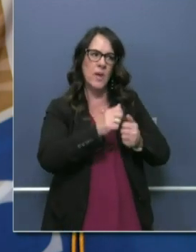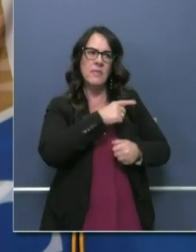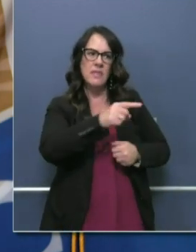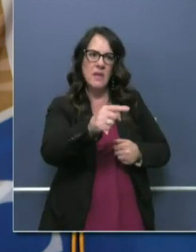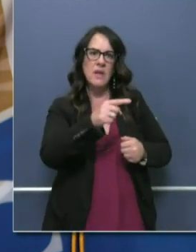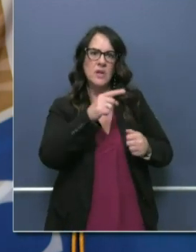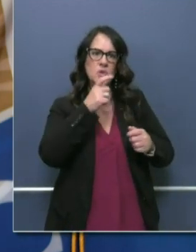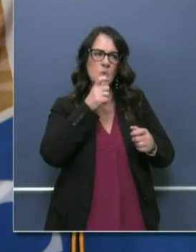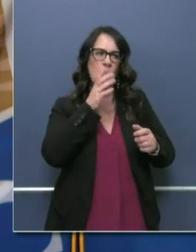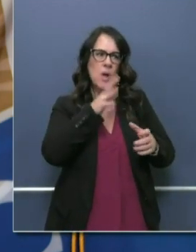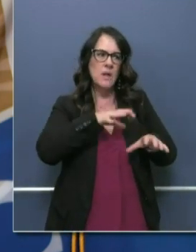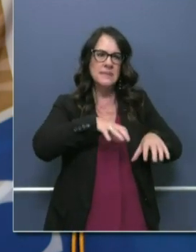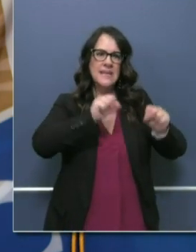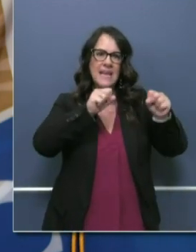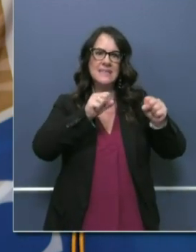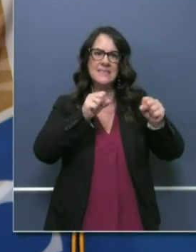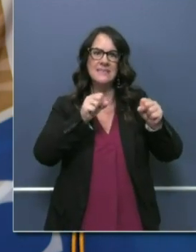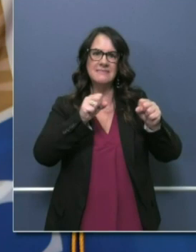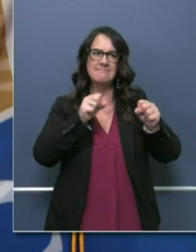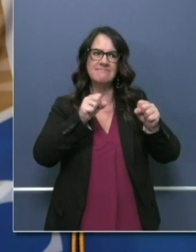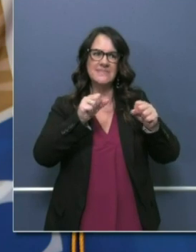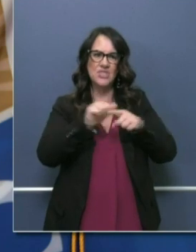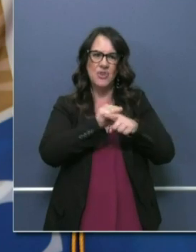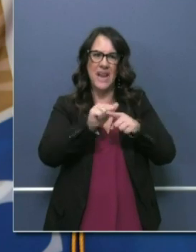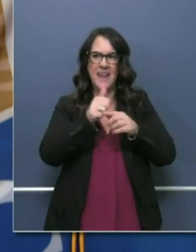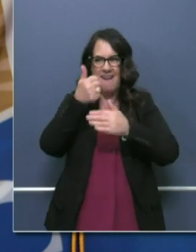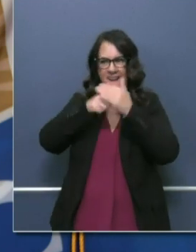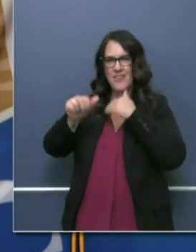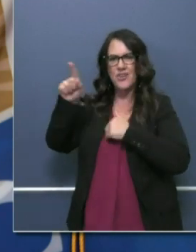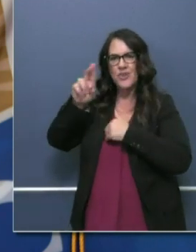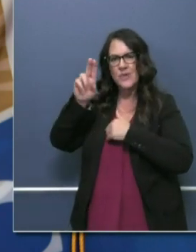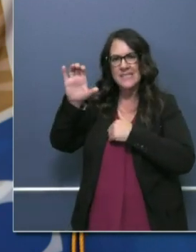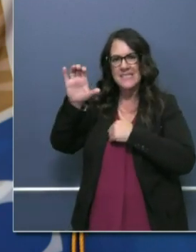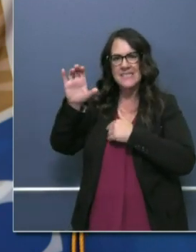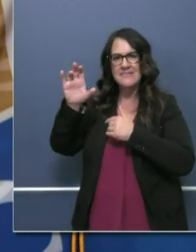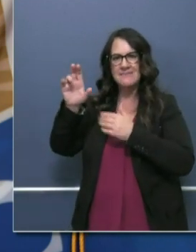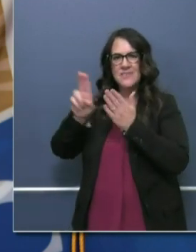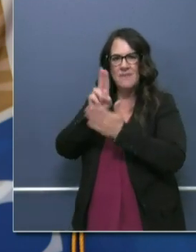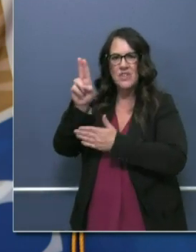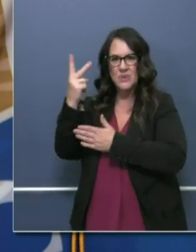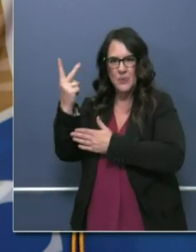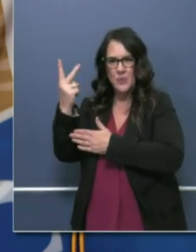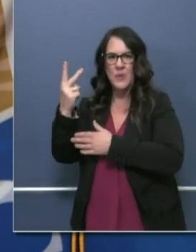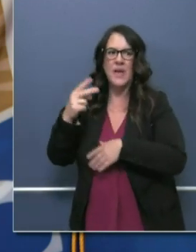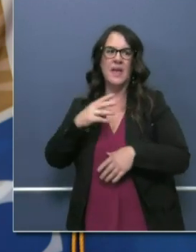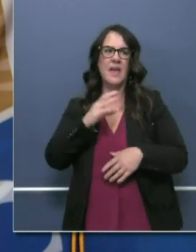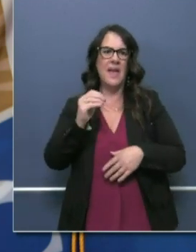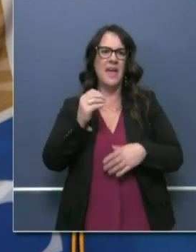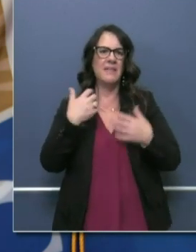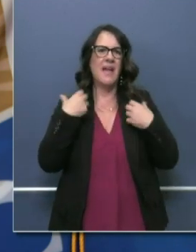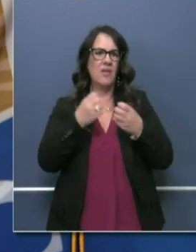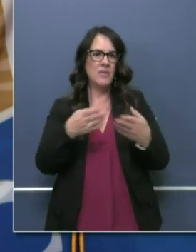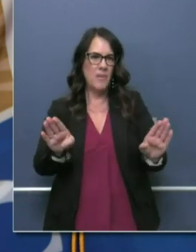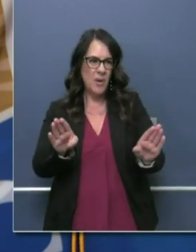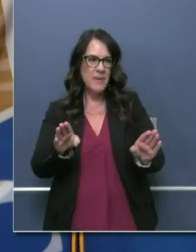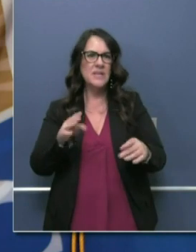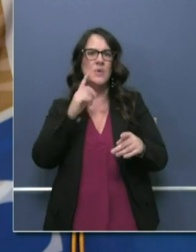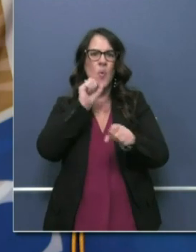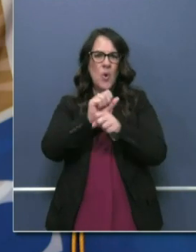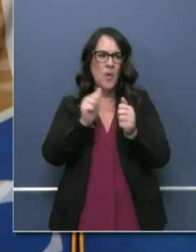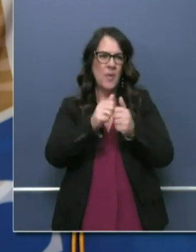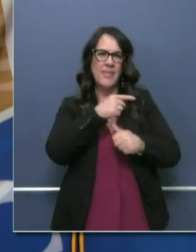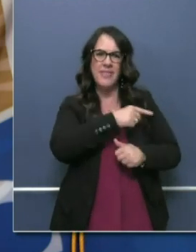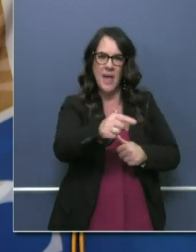incredible work at the UC system and our local health partners. And we're finally seeing some real movement